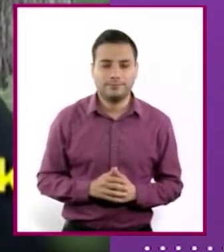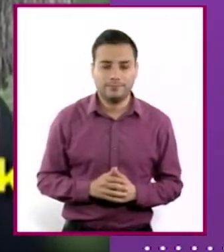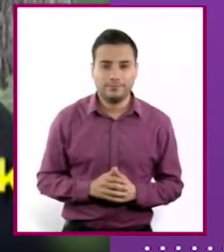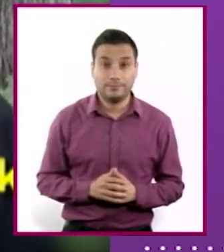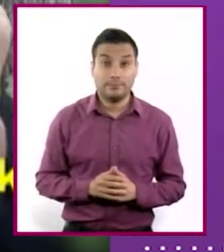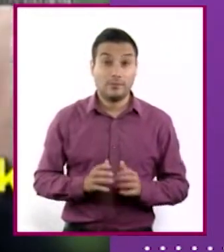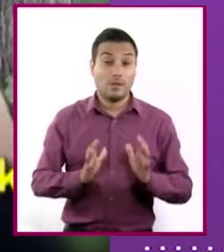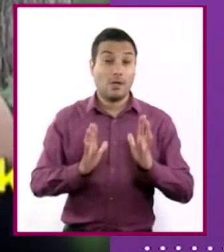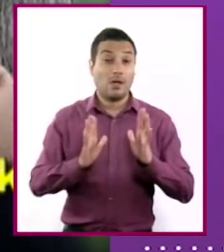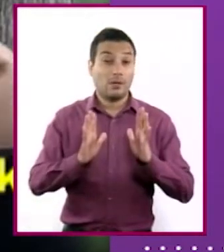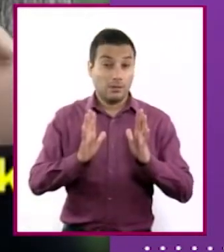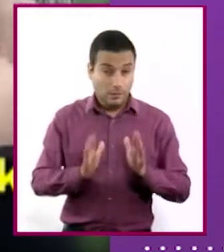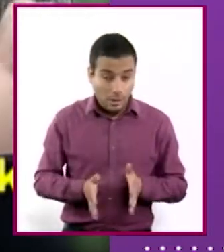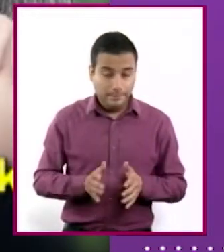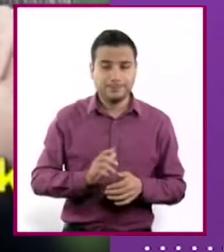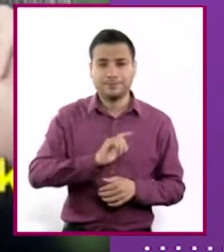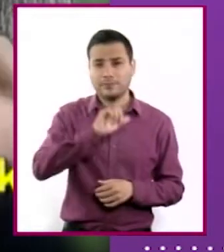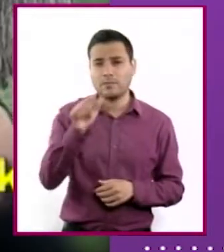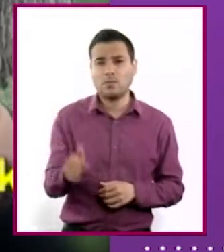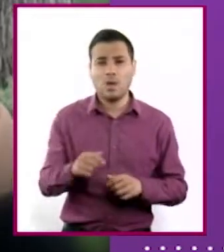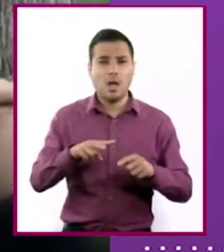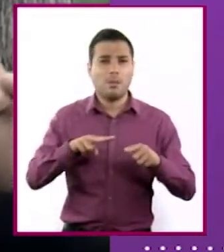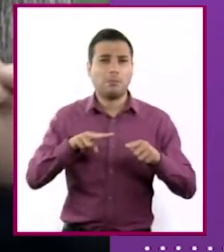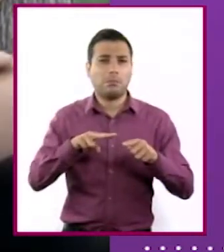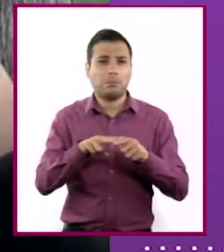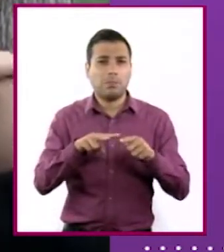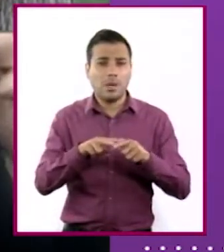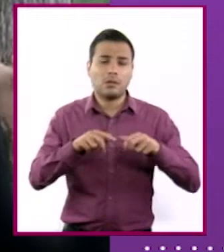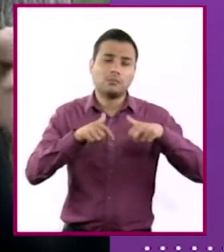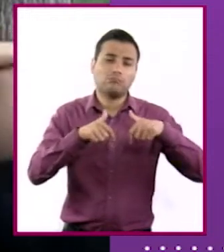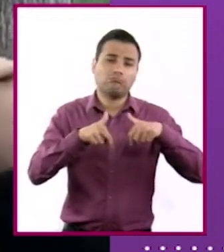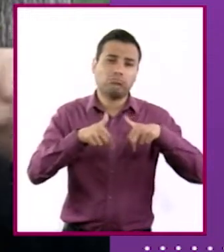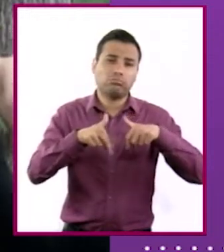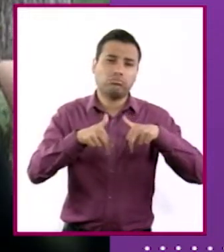After that, we walked in the park.